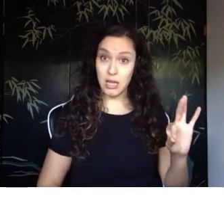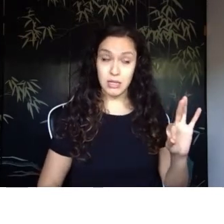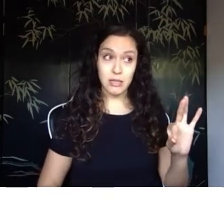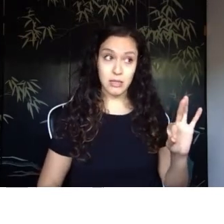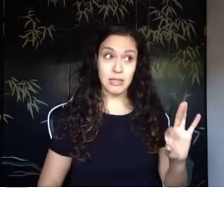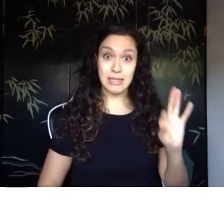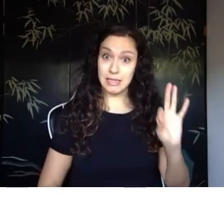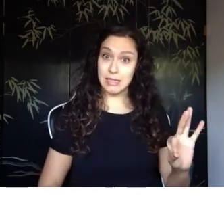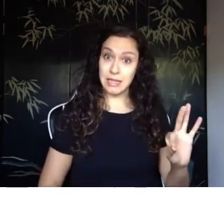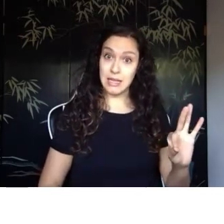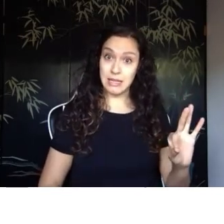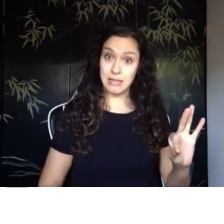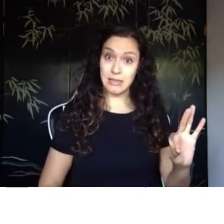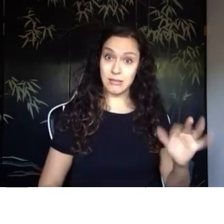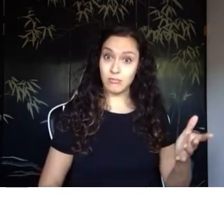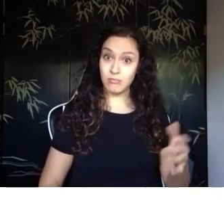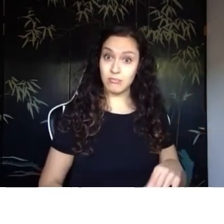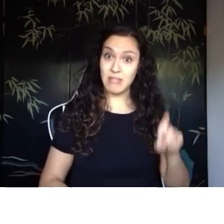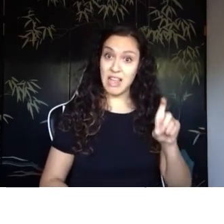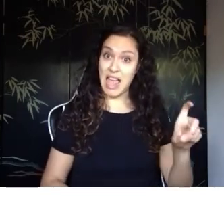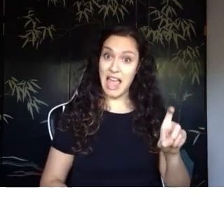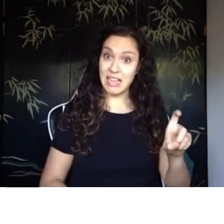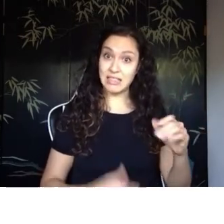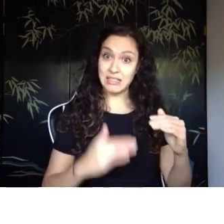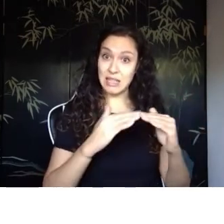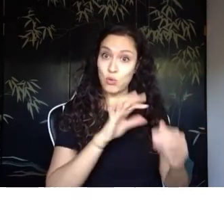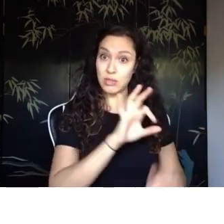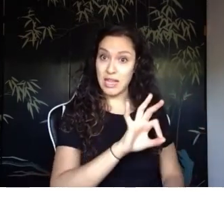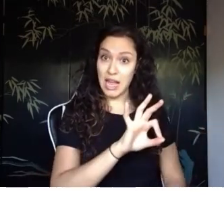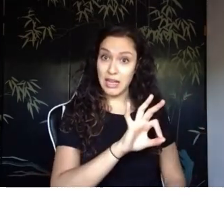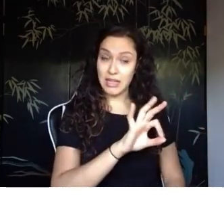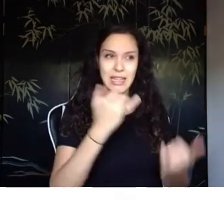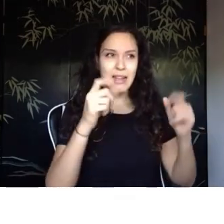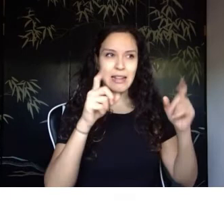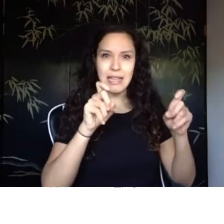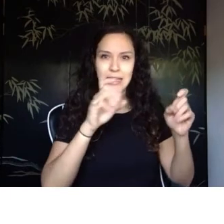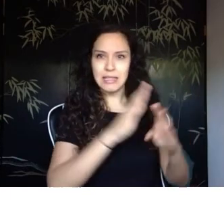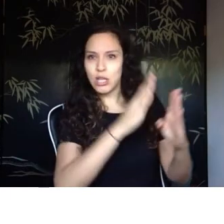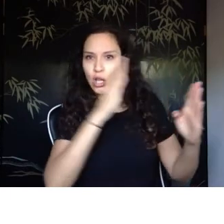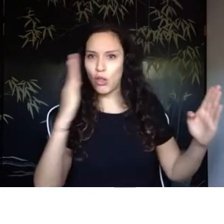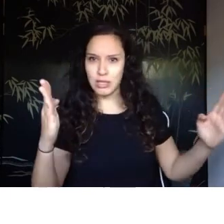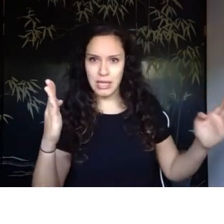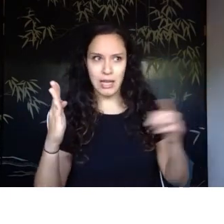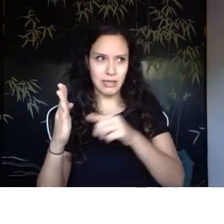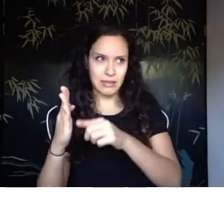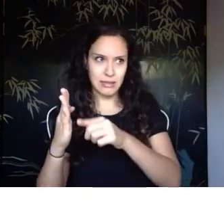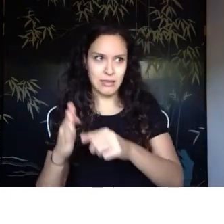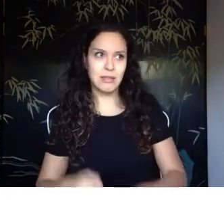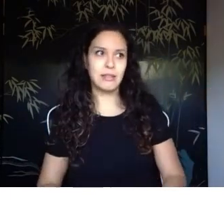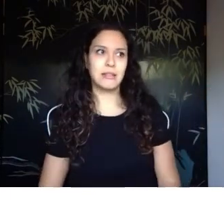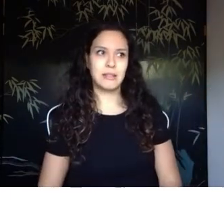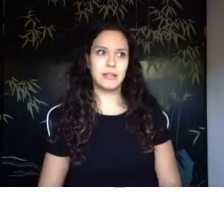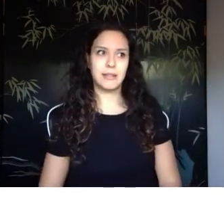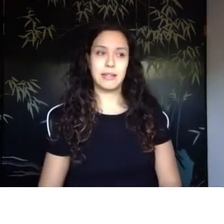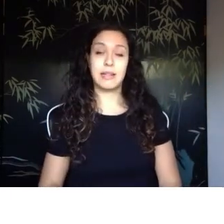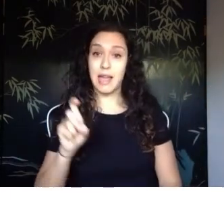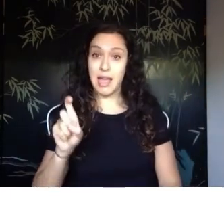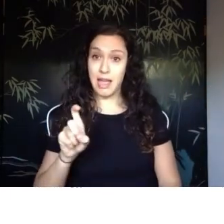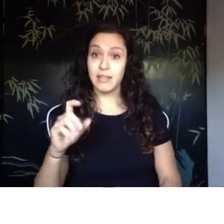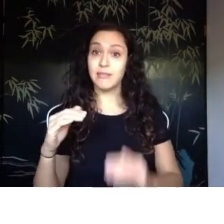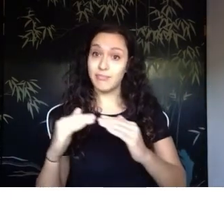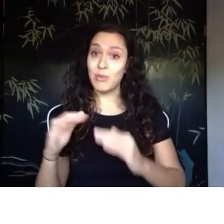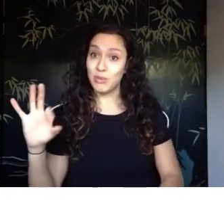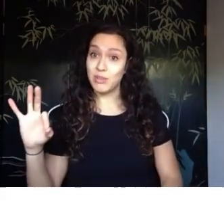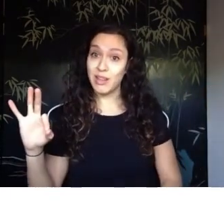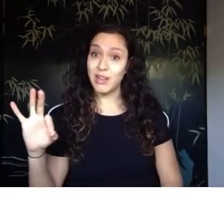Okay, 72 divided by 8 equals 9. So x equals 9. Let's see if it works out on this